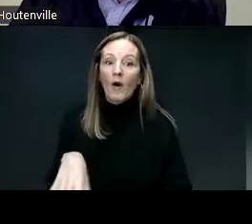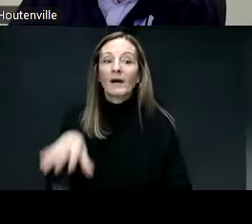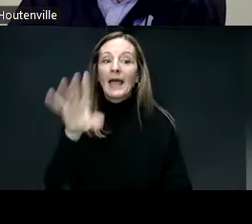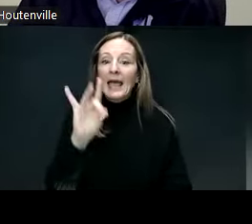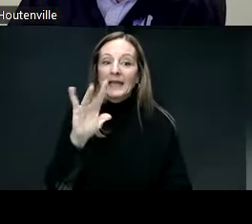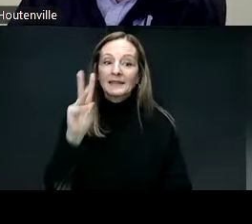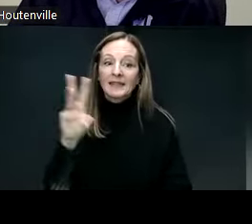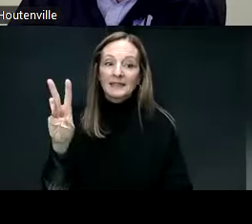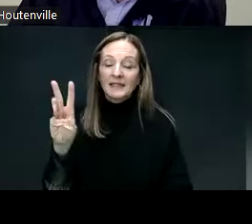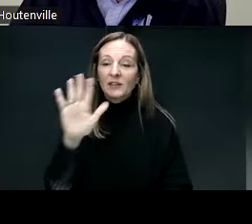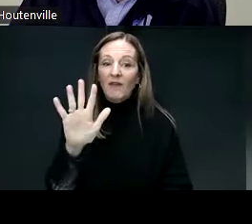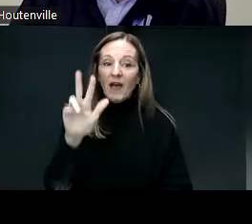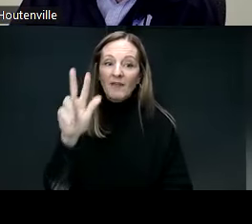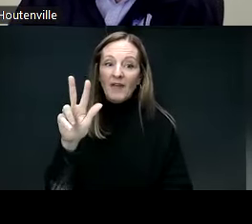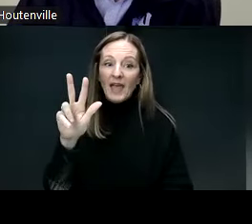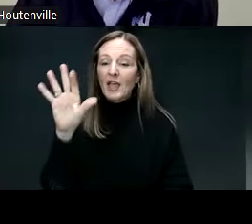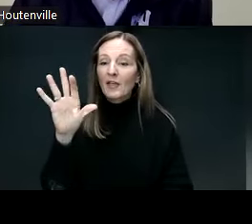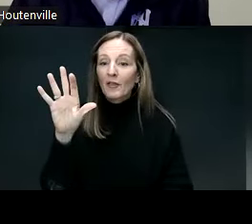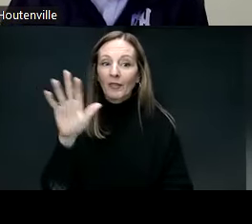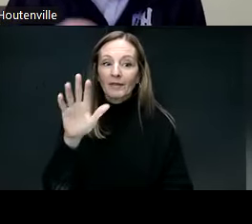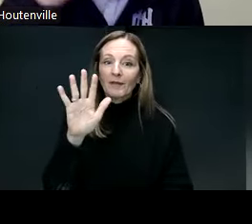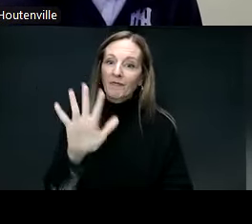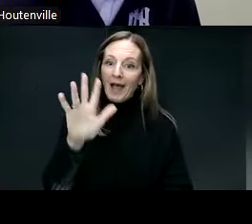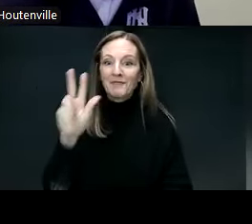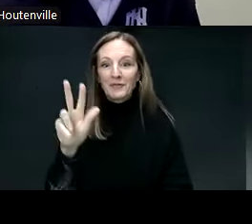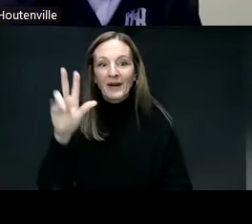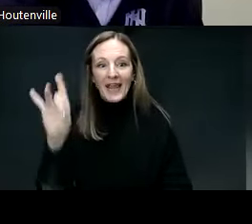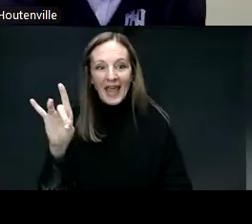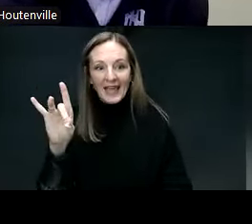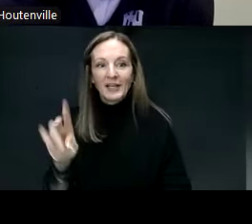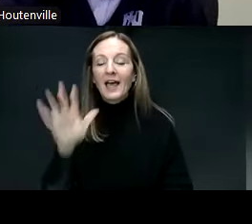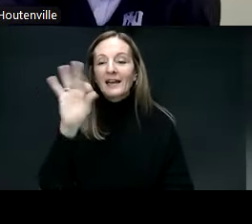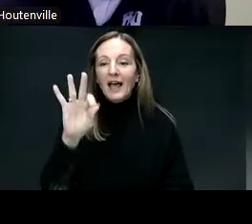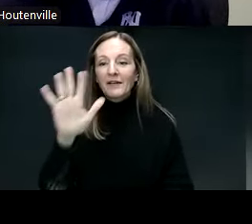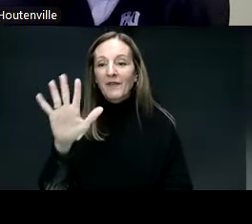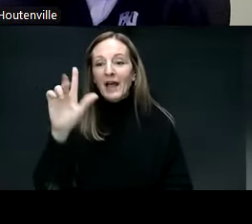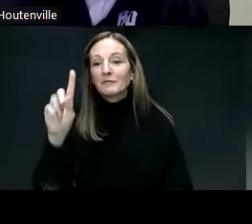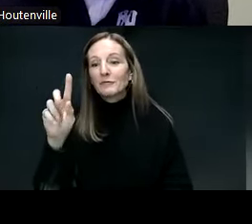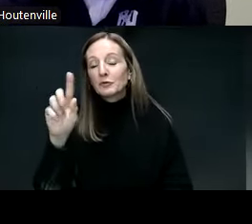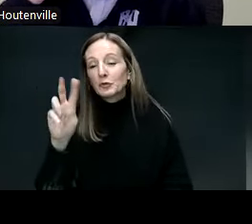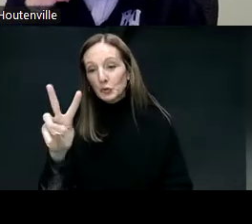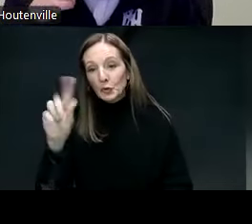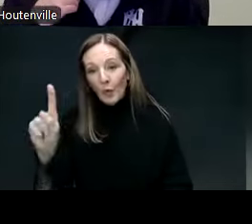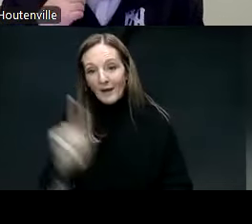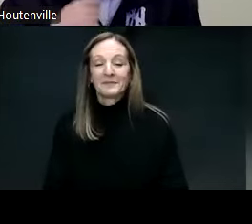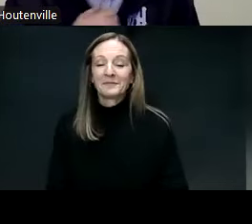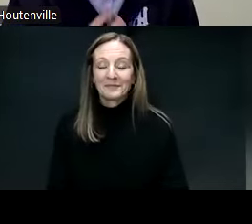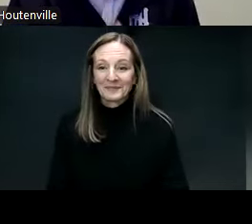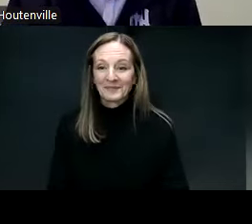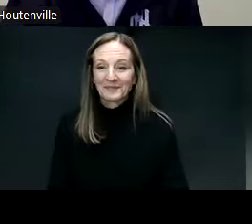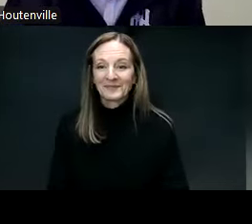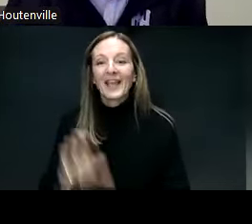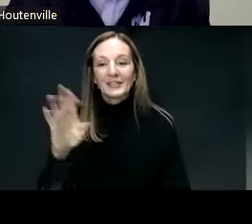866-538-9521 for more information. Thanks for joining us. Enjoy today's webinar. Hi, everybody. This is Andrew